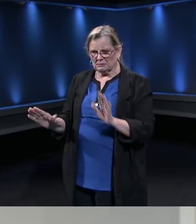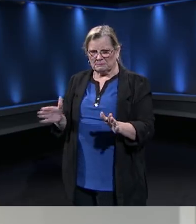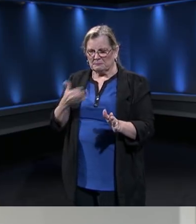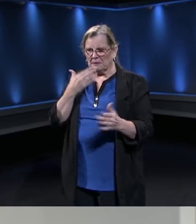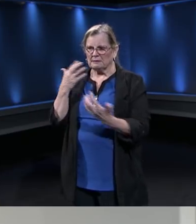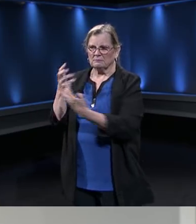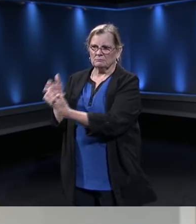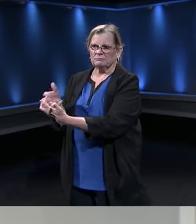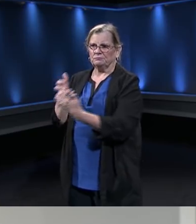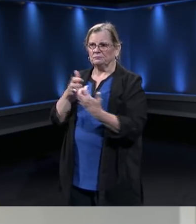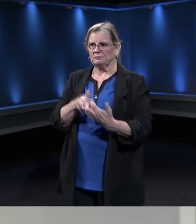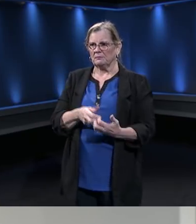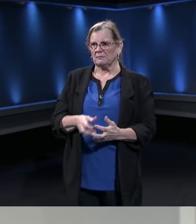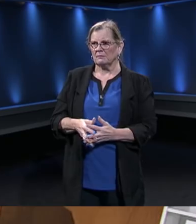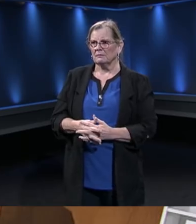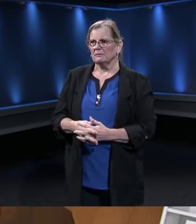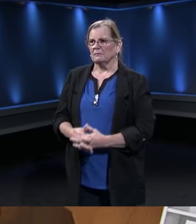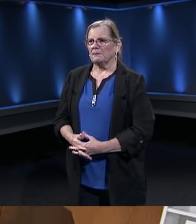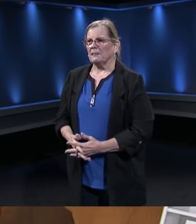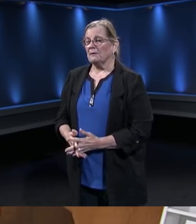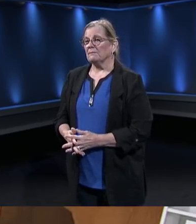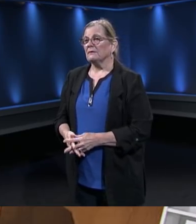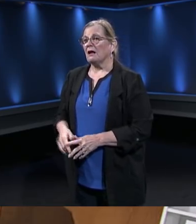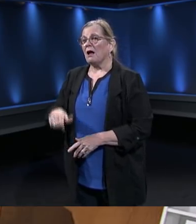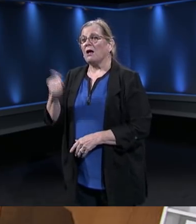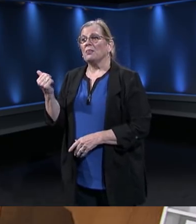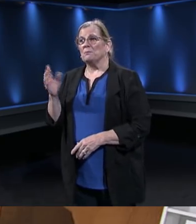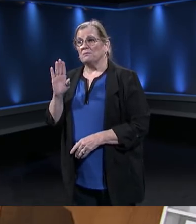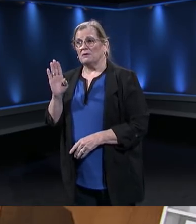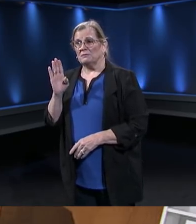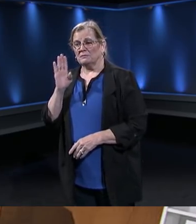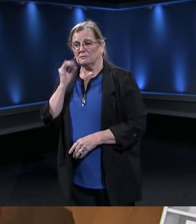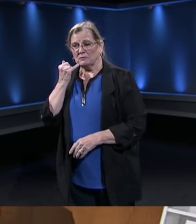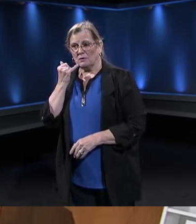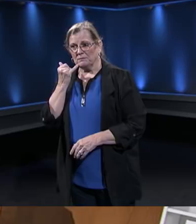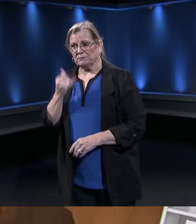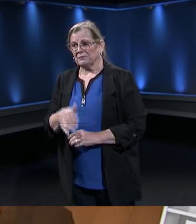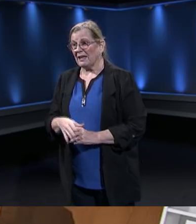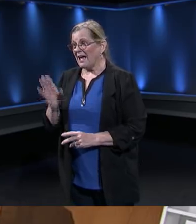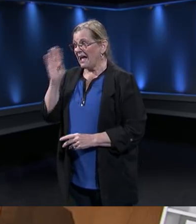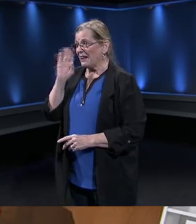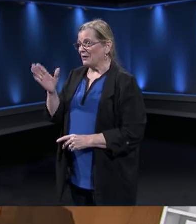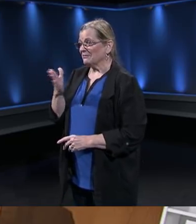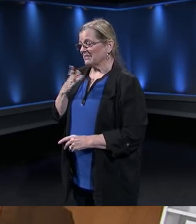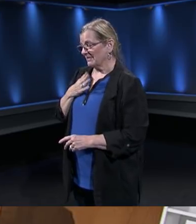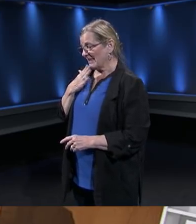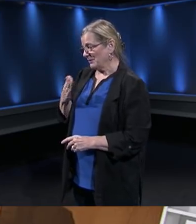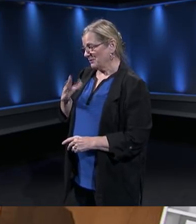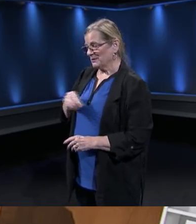welcome to the Return to School Town Hall. Hi, thanks for taking my call. You're welcome.